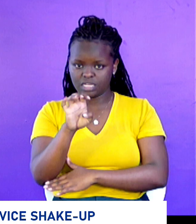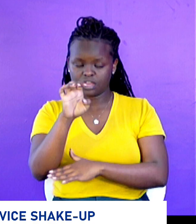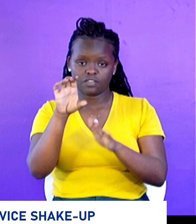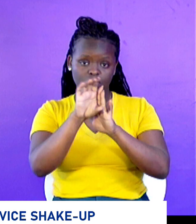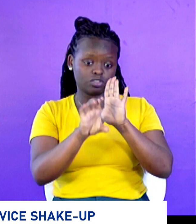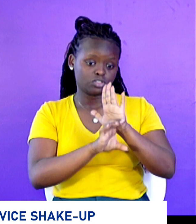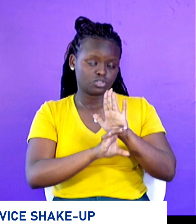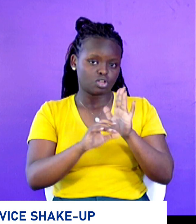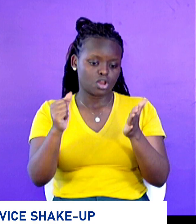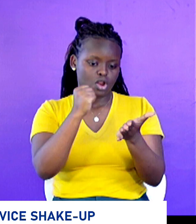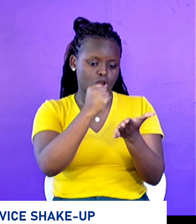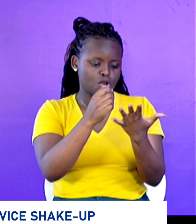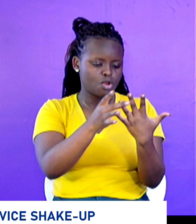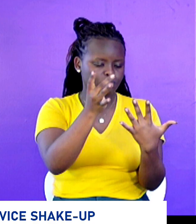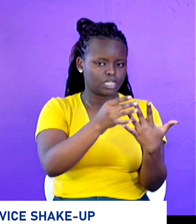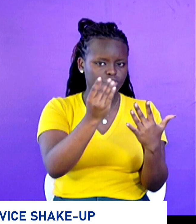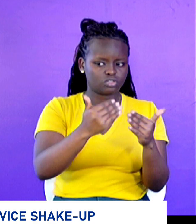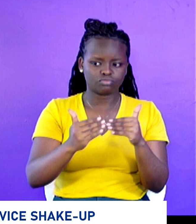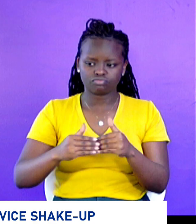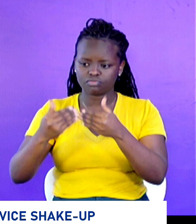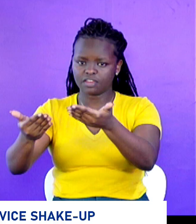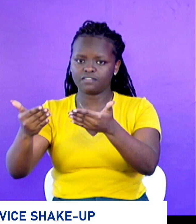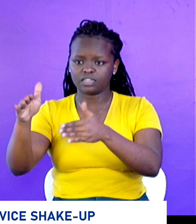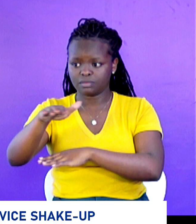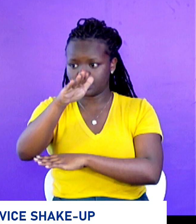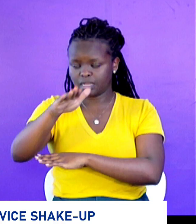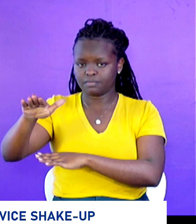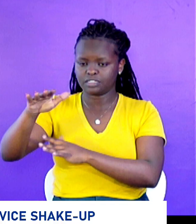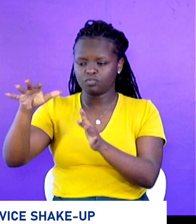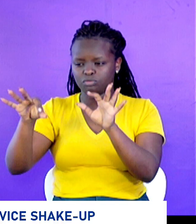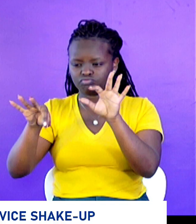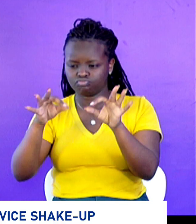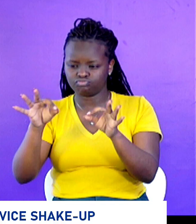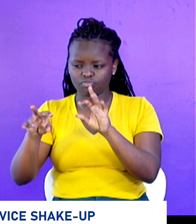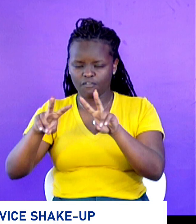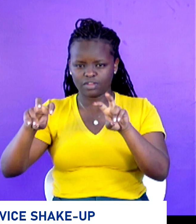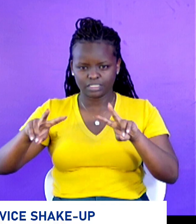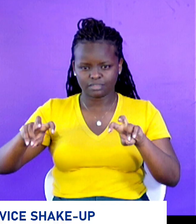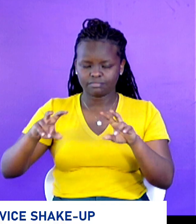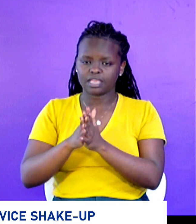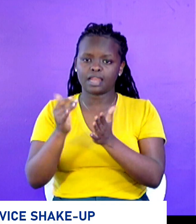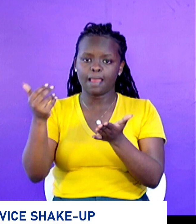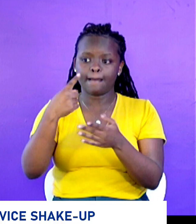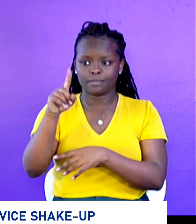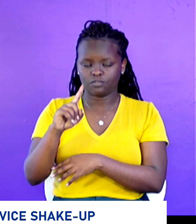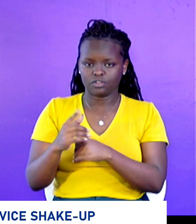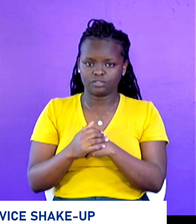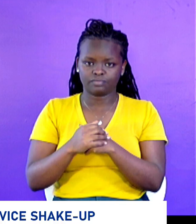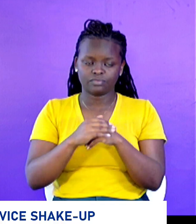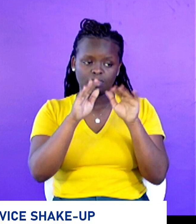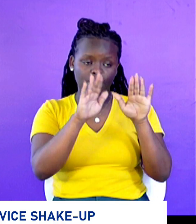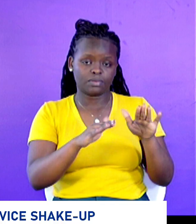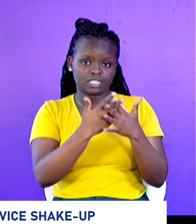the nominations have been forwarded to the National Assembly for vetting and approval. The key postings